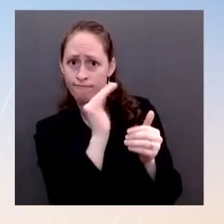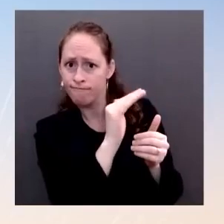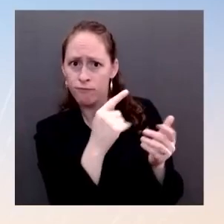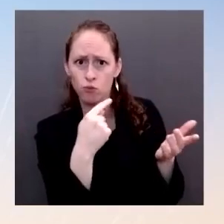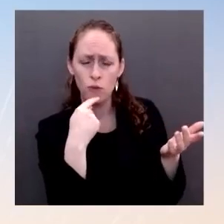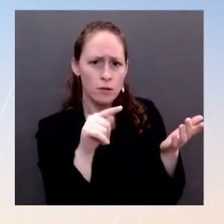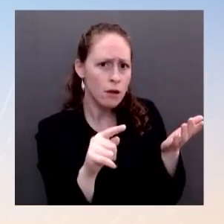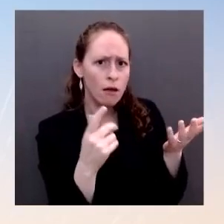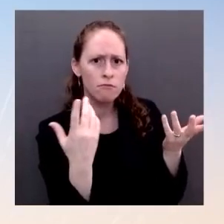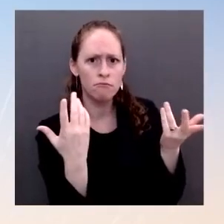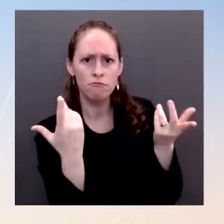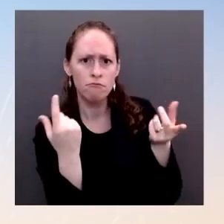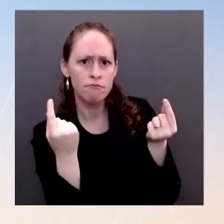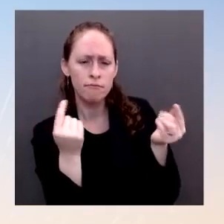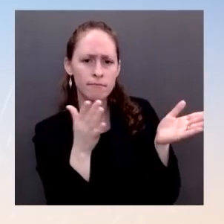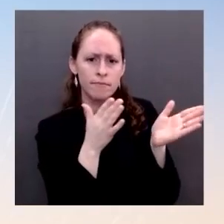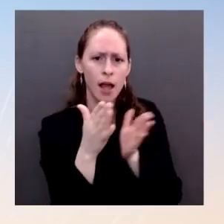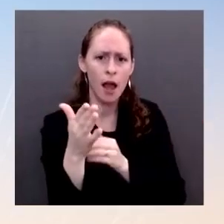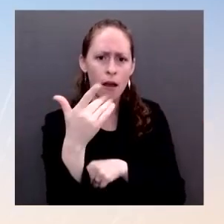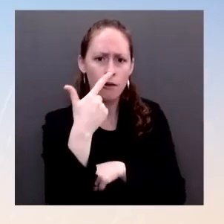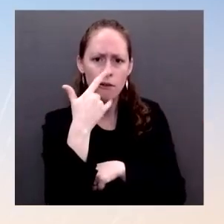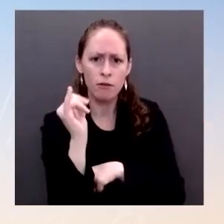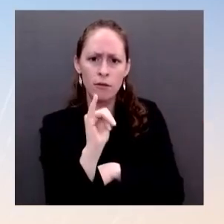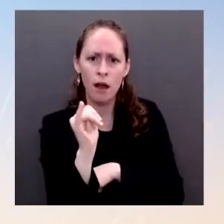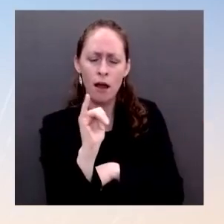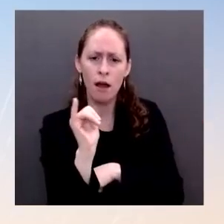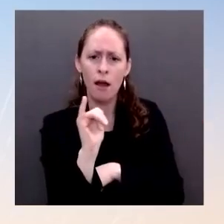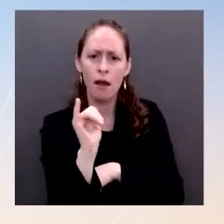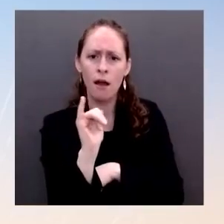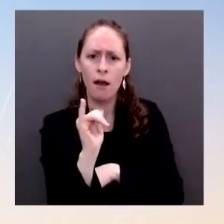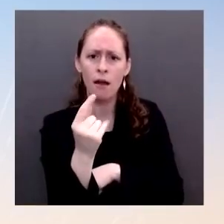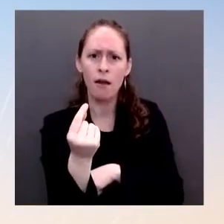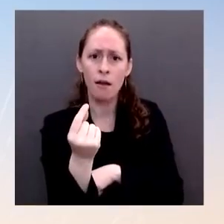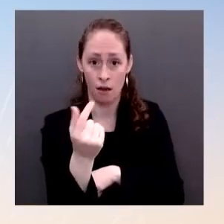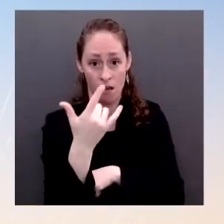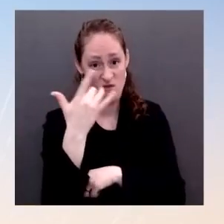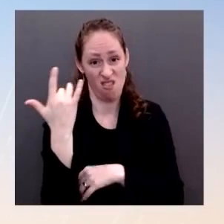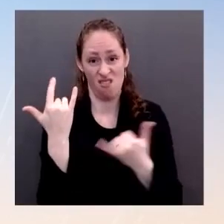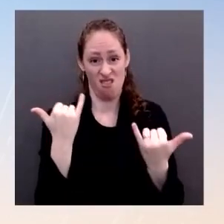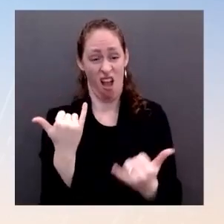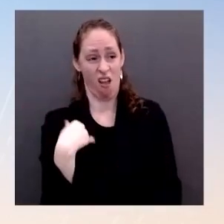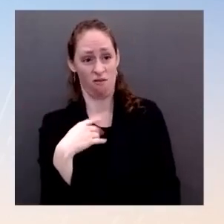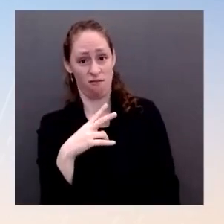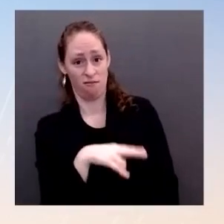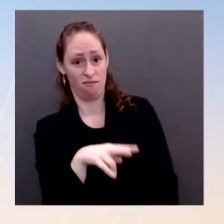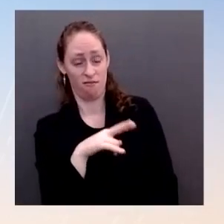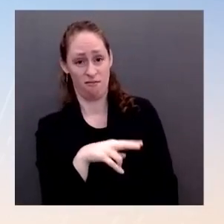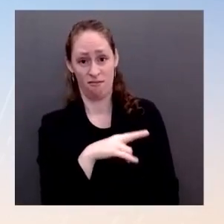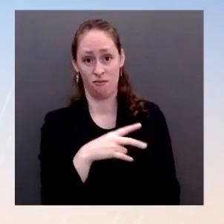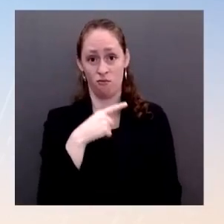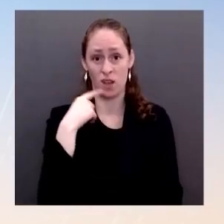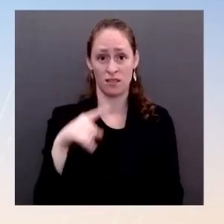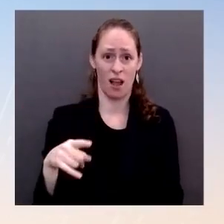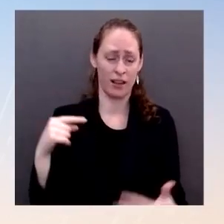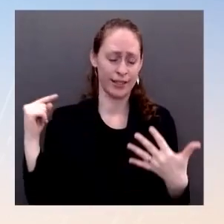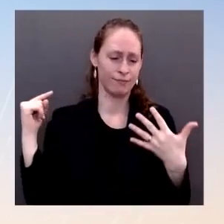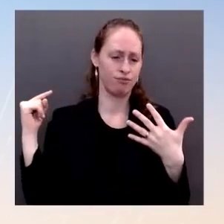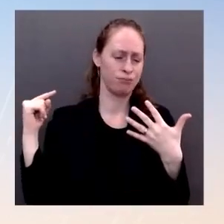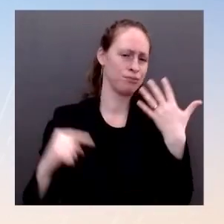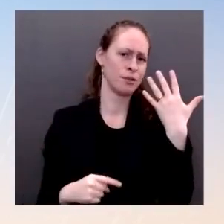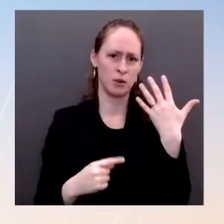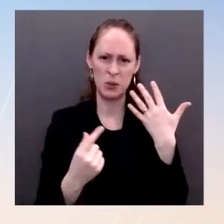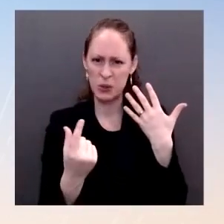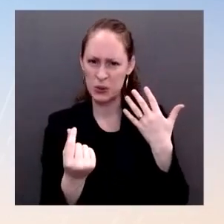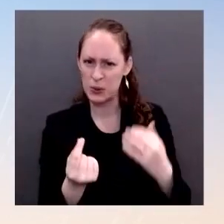demands on guarantees regarding NATO's future expansion? We will put in writing, as you referenced, the serious concerns that